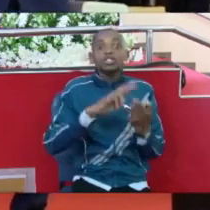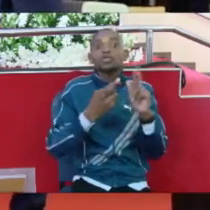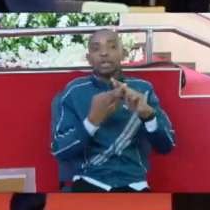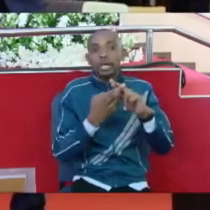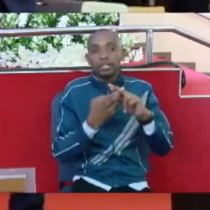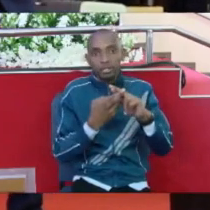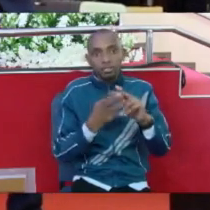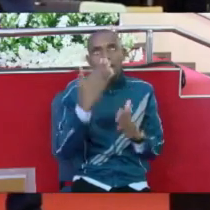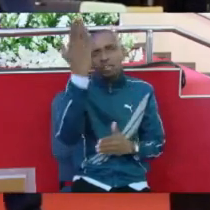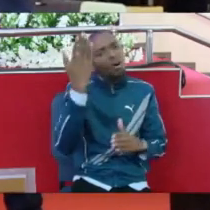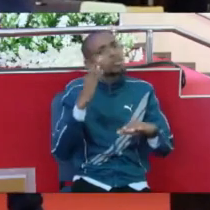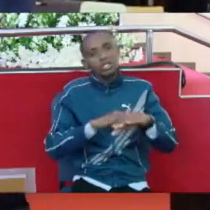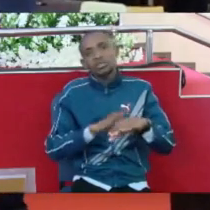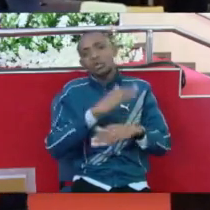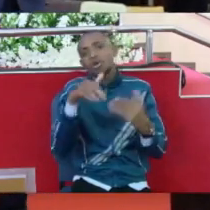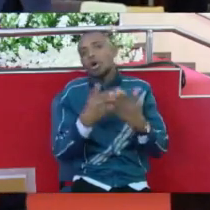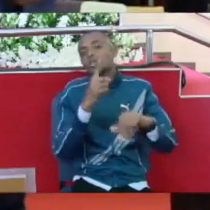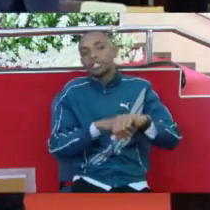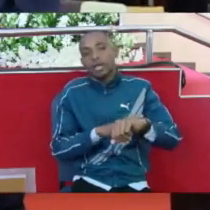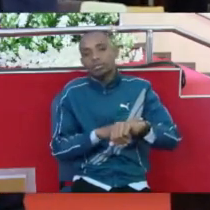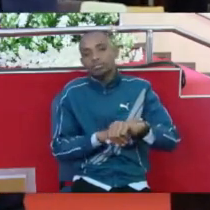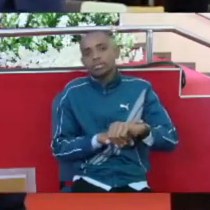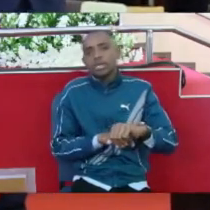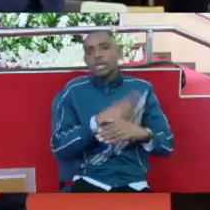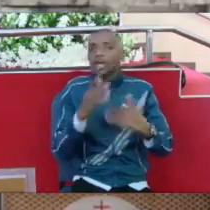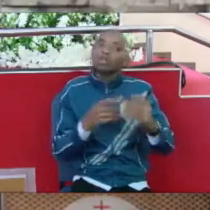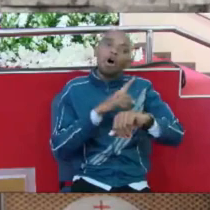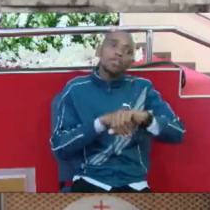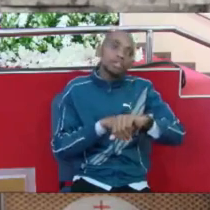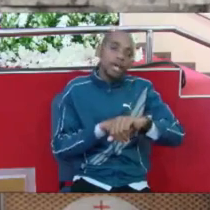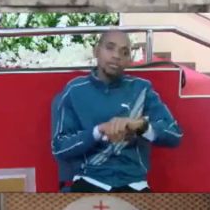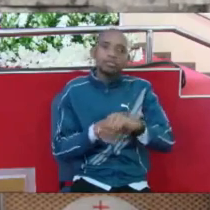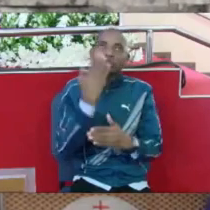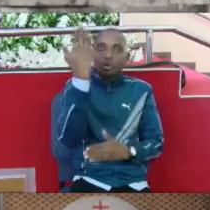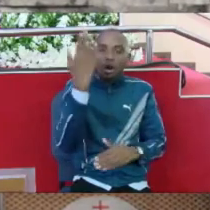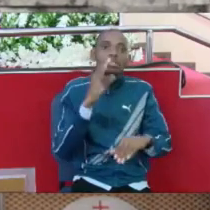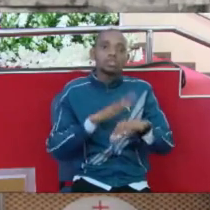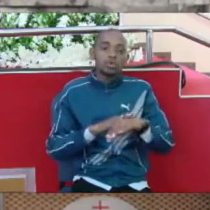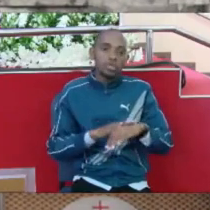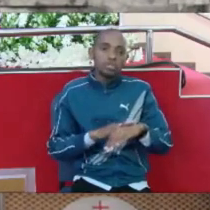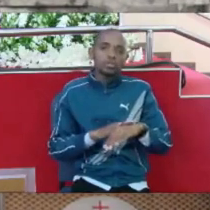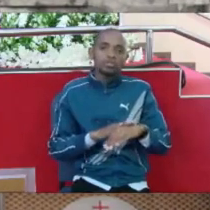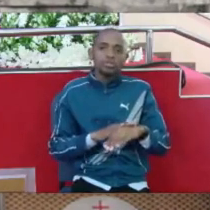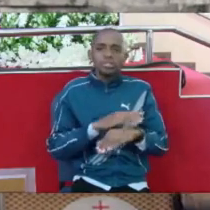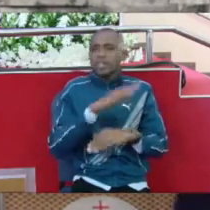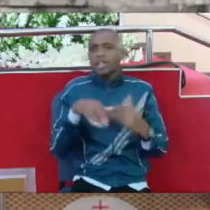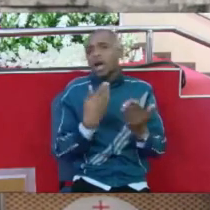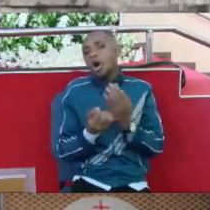good all the time, and all the time God is good. They are all born